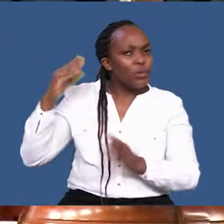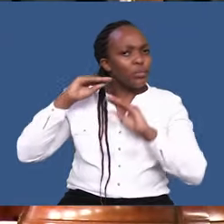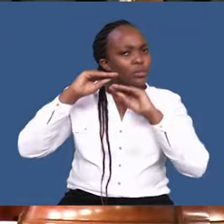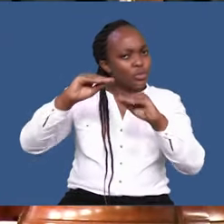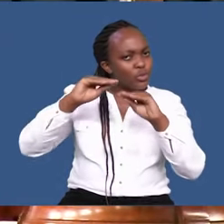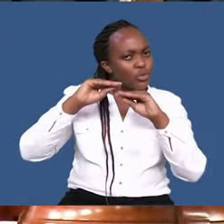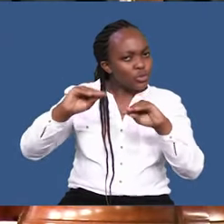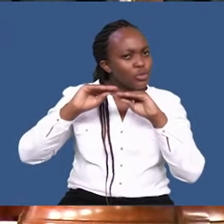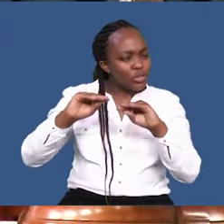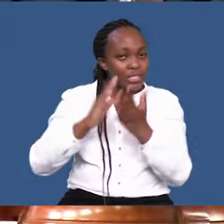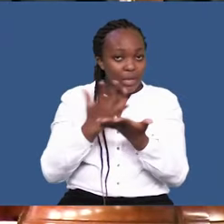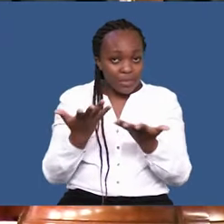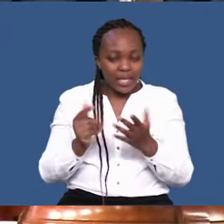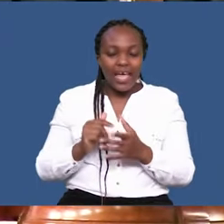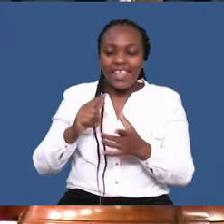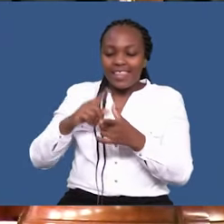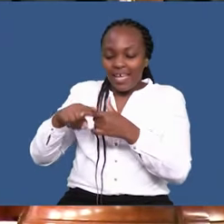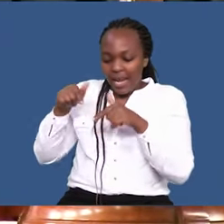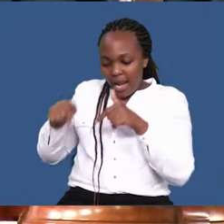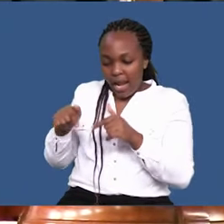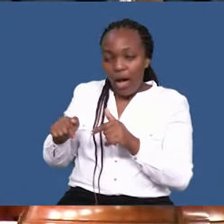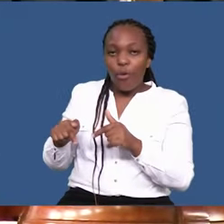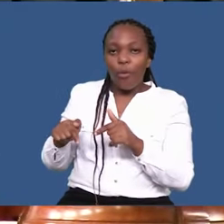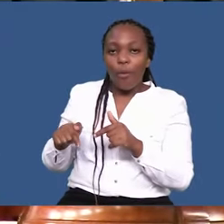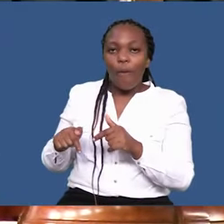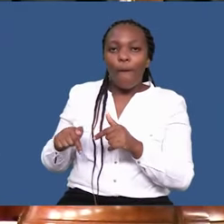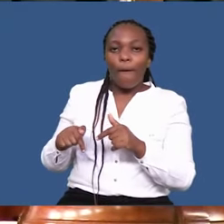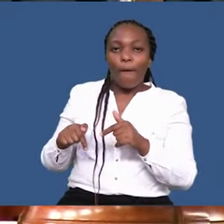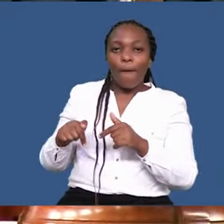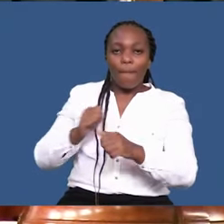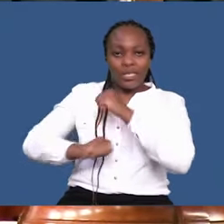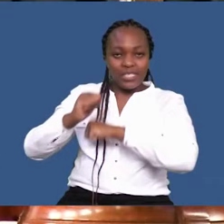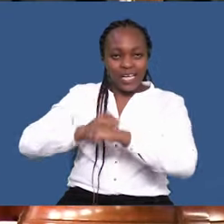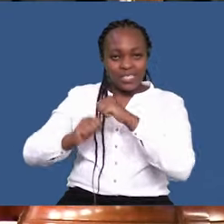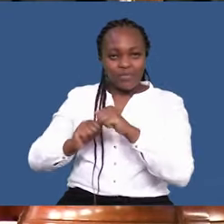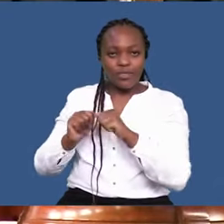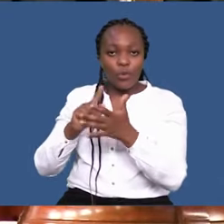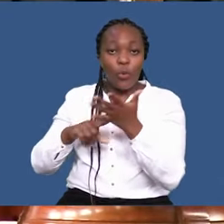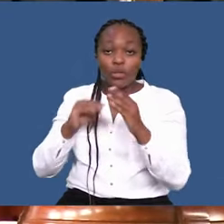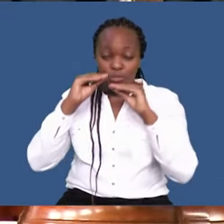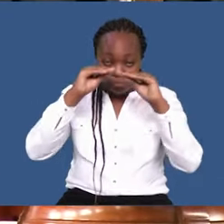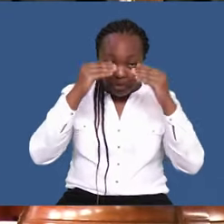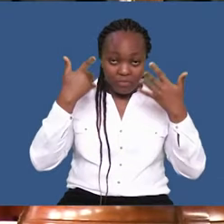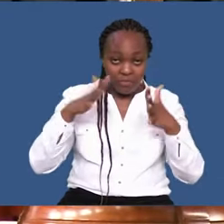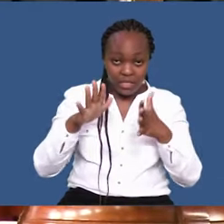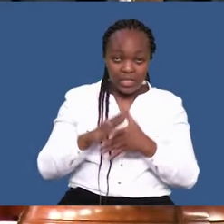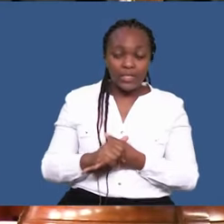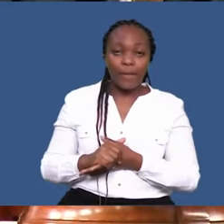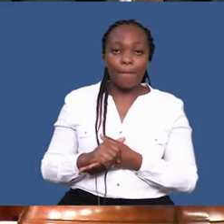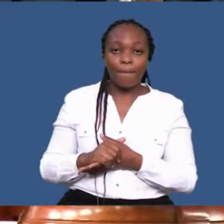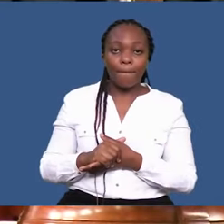into practice. And that is what we shall look at. So, being in Christ means